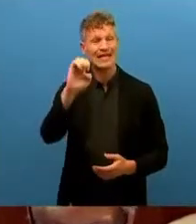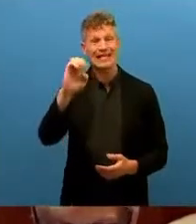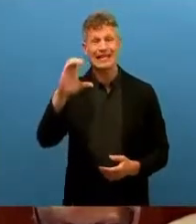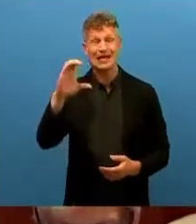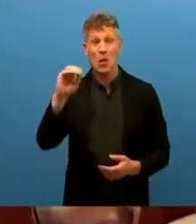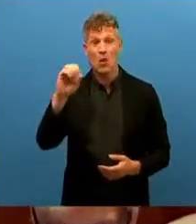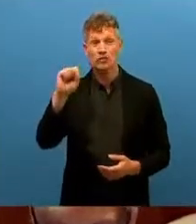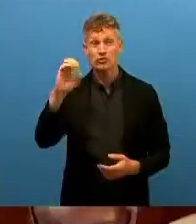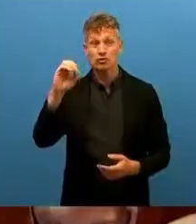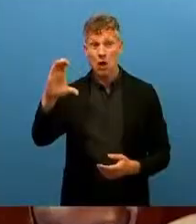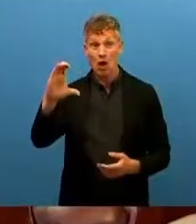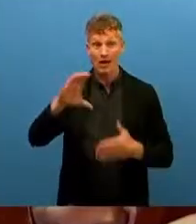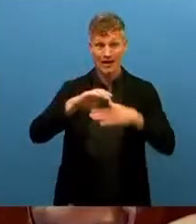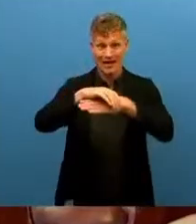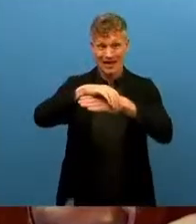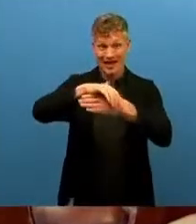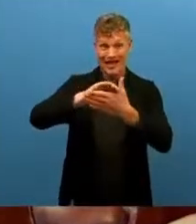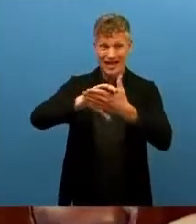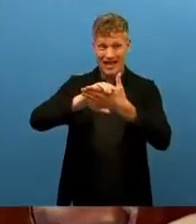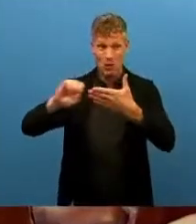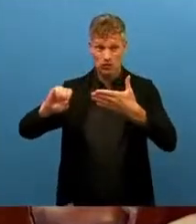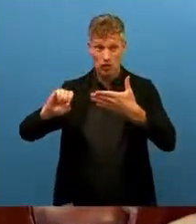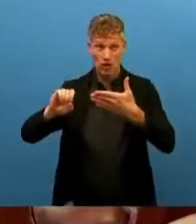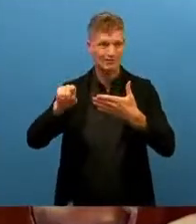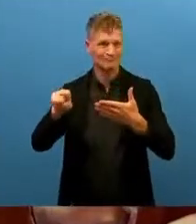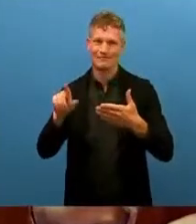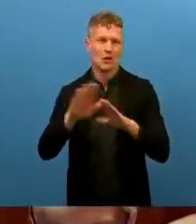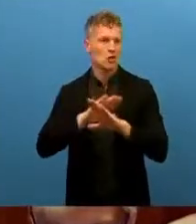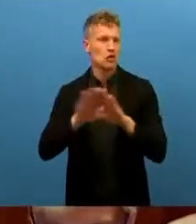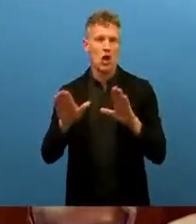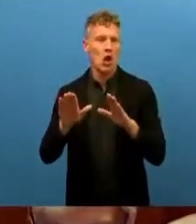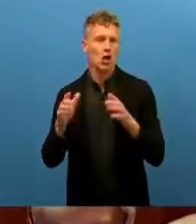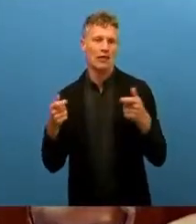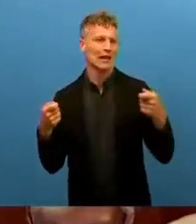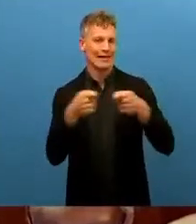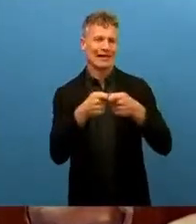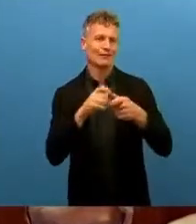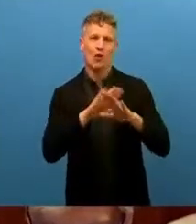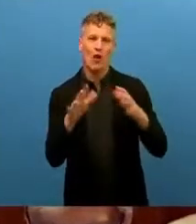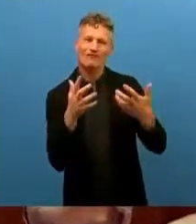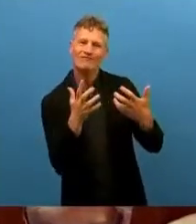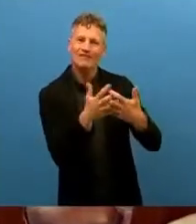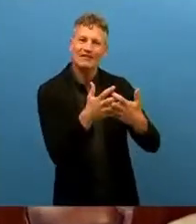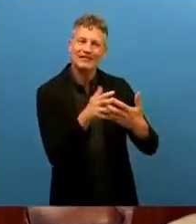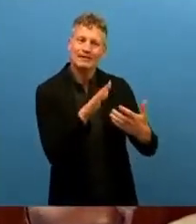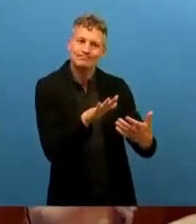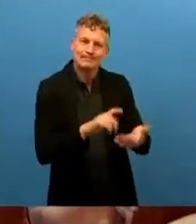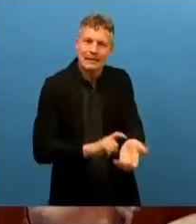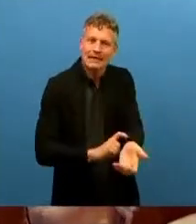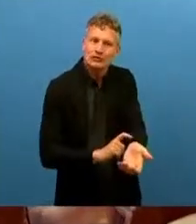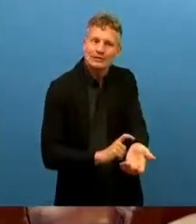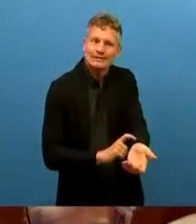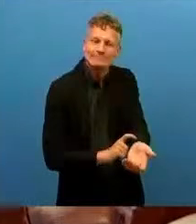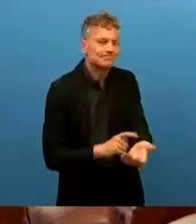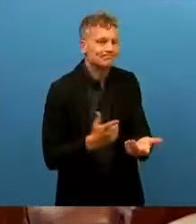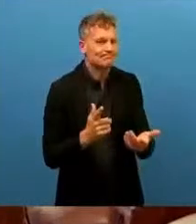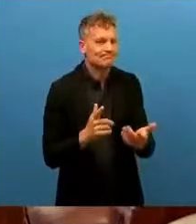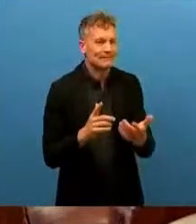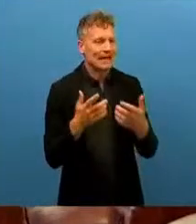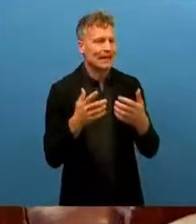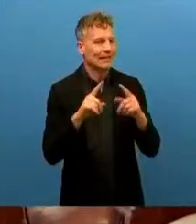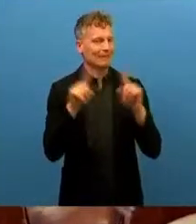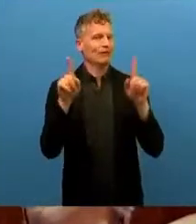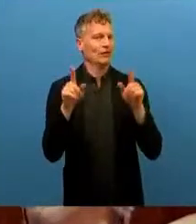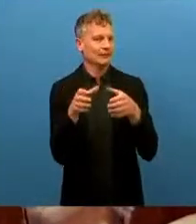Indigenous peoples as rights holders under international law. A repeated call from Indigenous peoples was